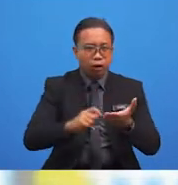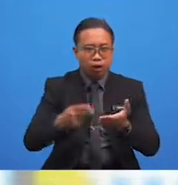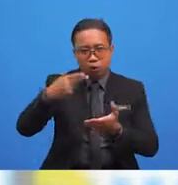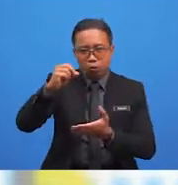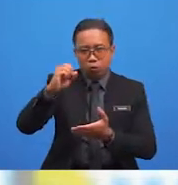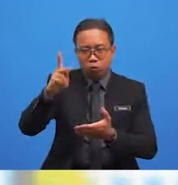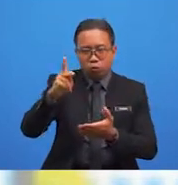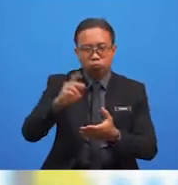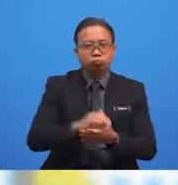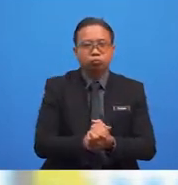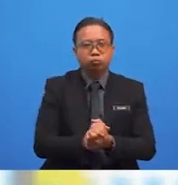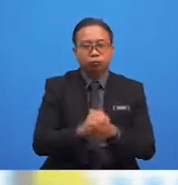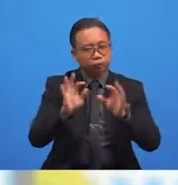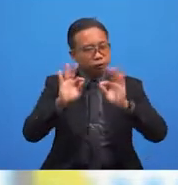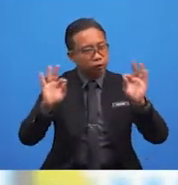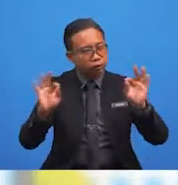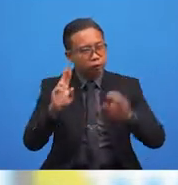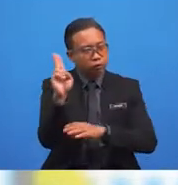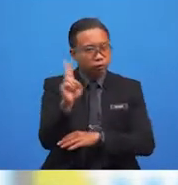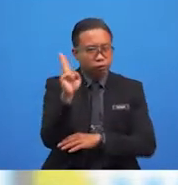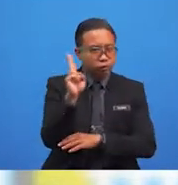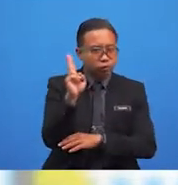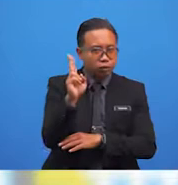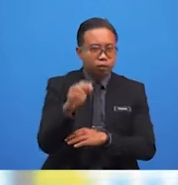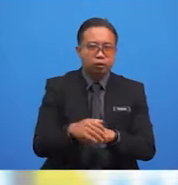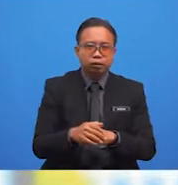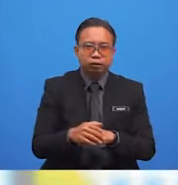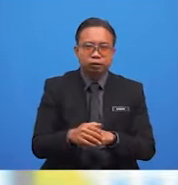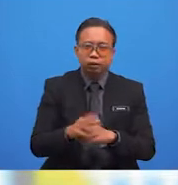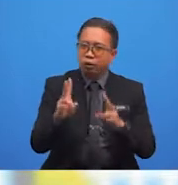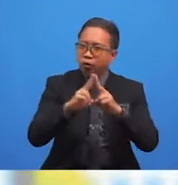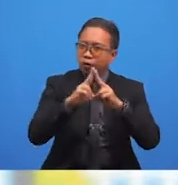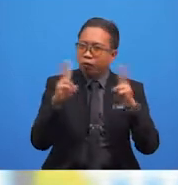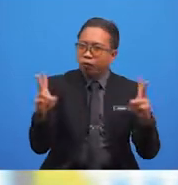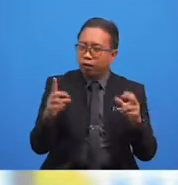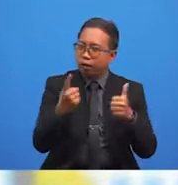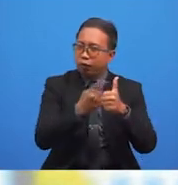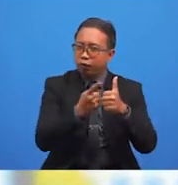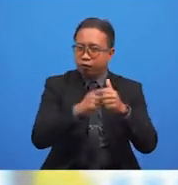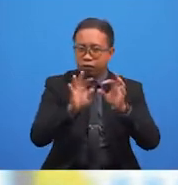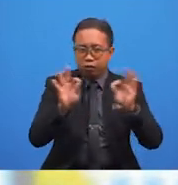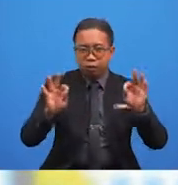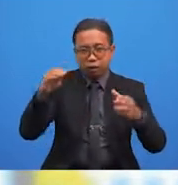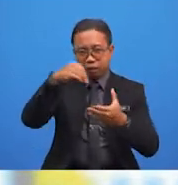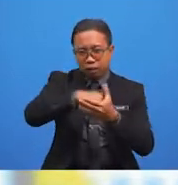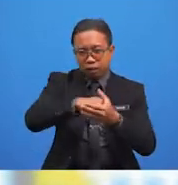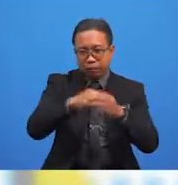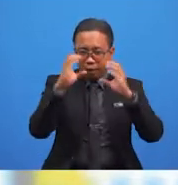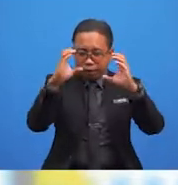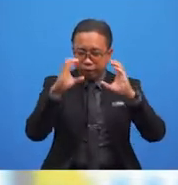sentence. Usually, the hook sentence is the very first sentence in your